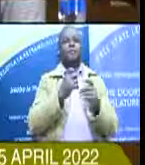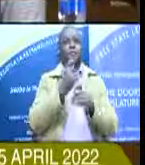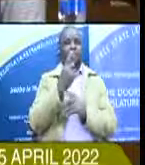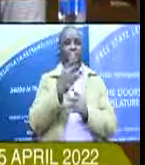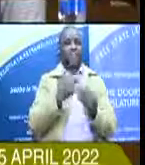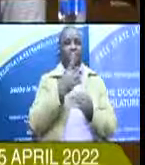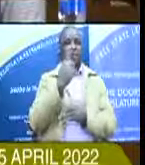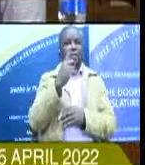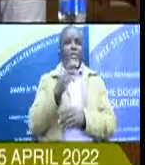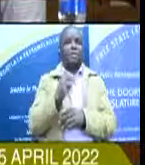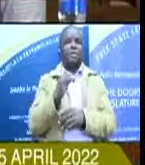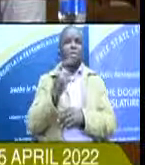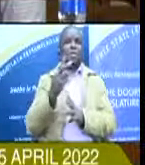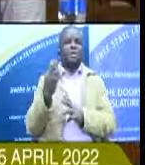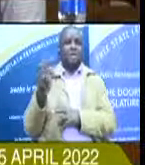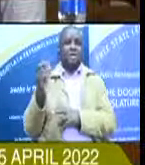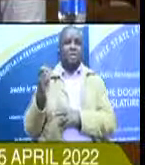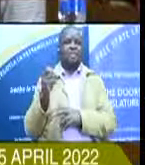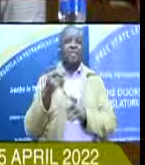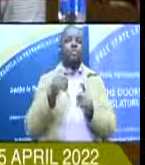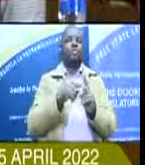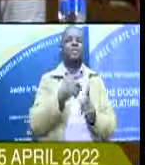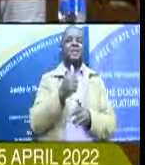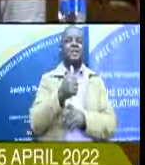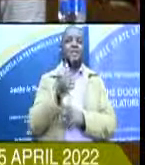in 2019-20 to